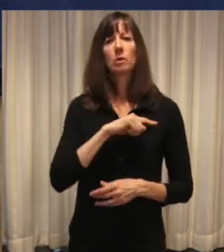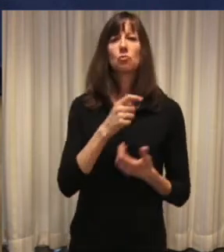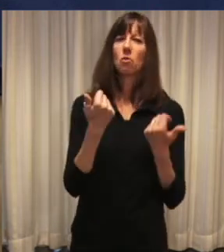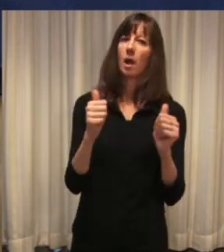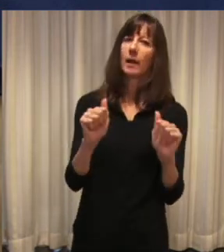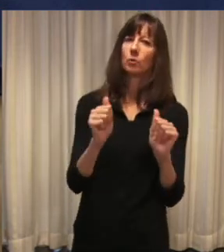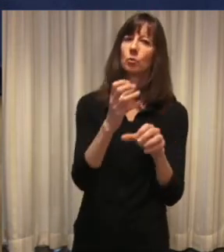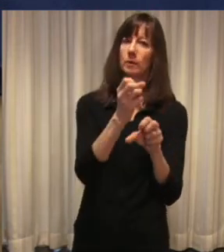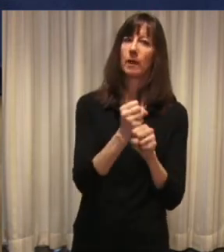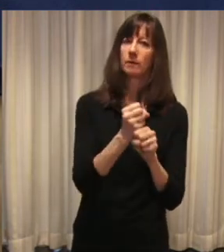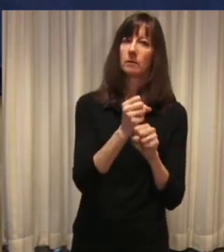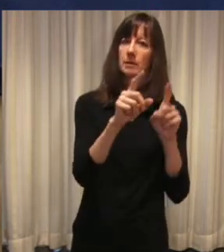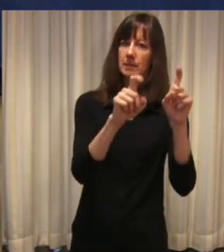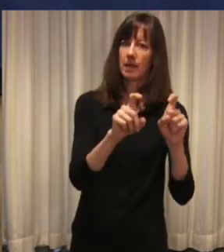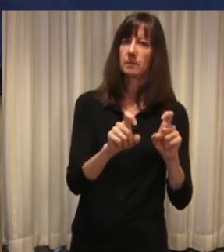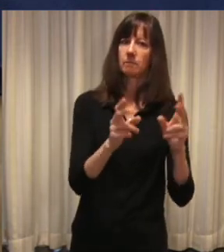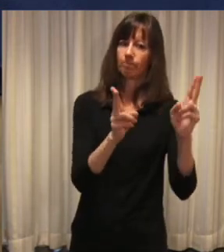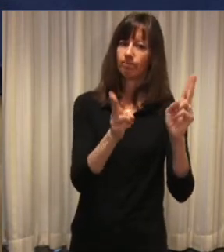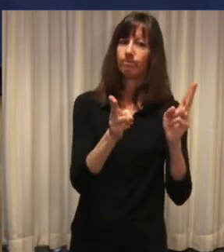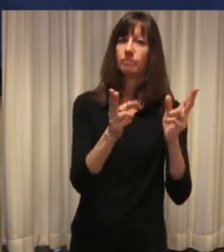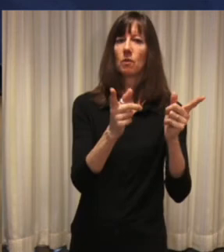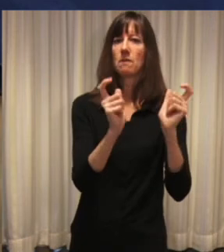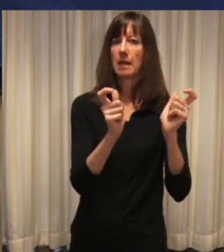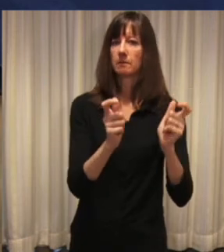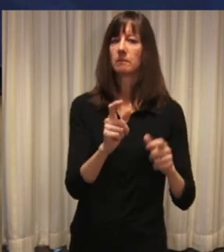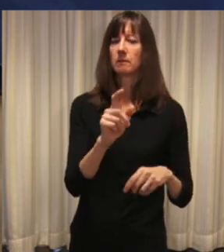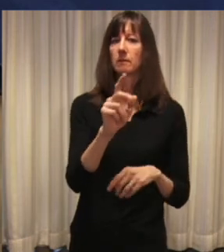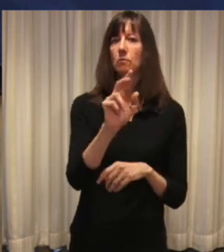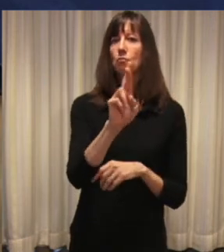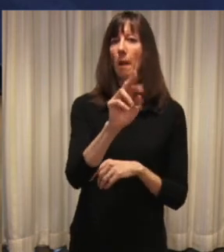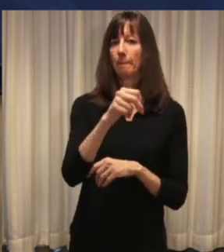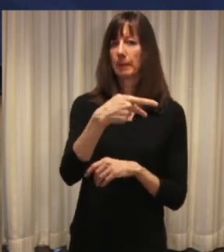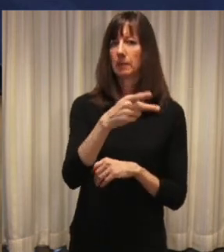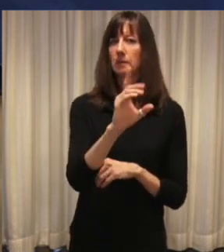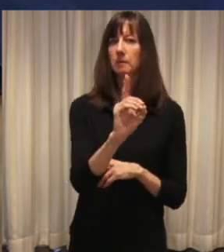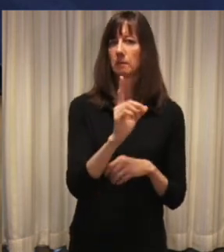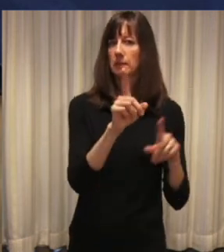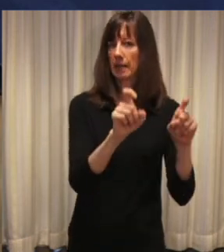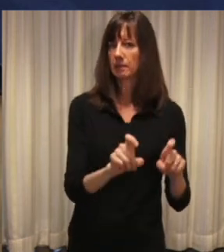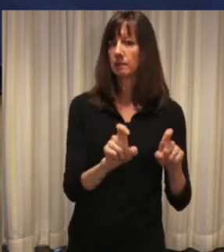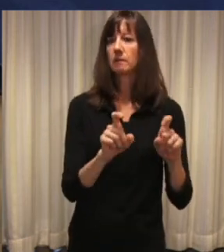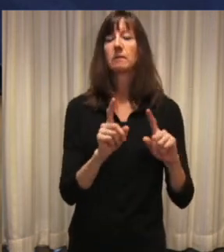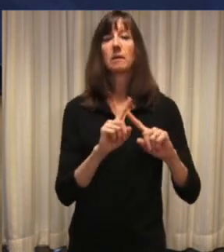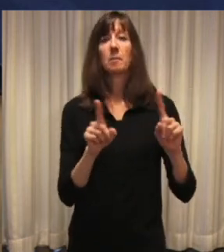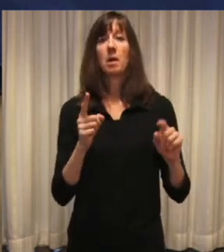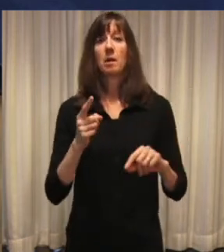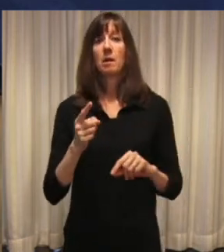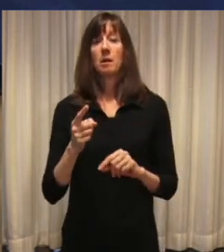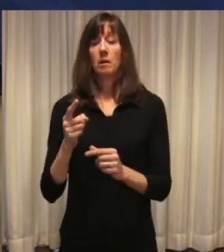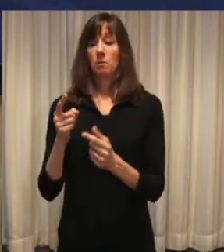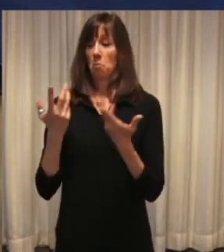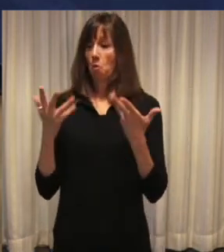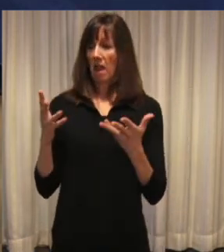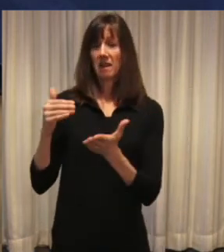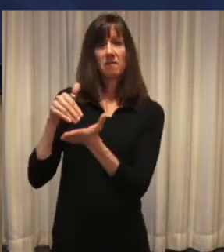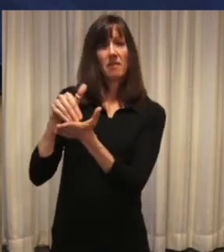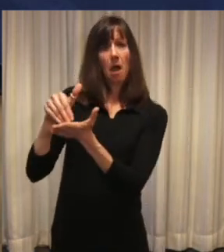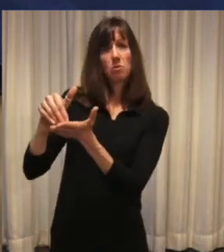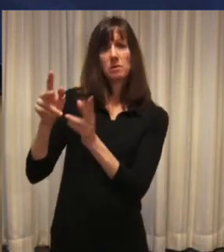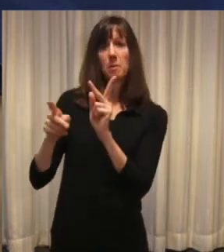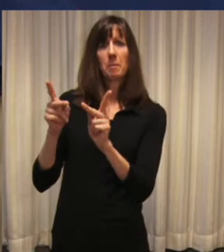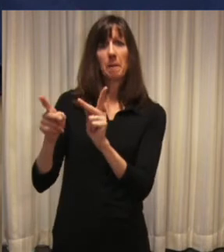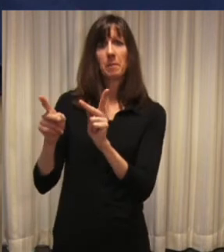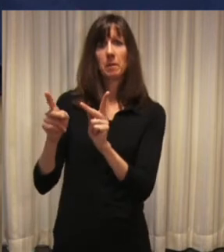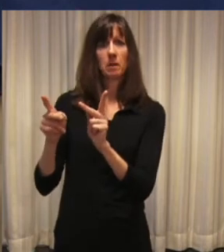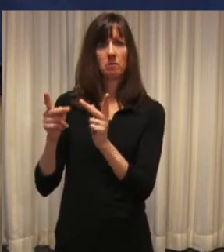One of our biggest challenges, frankly, has been the backlog of we've got thousands of people tested, but many have had to wait over a